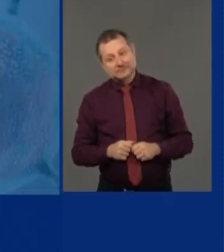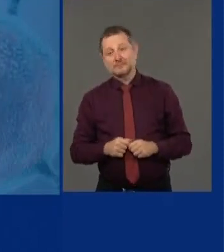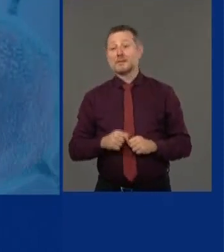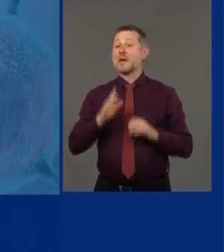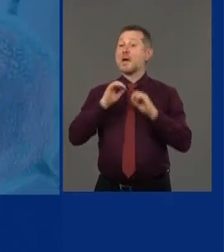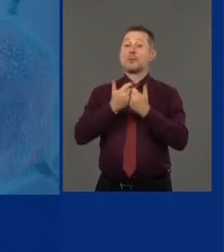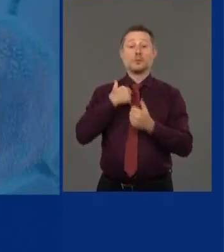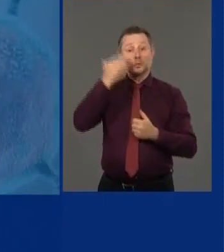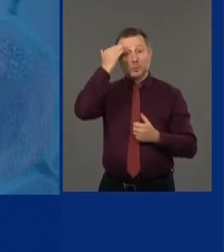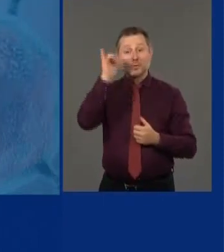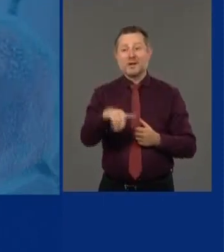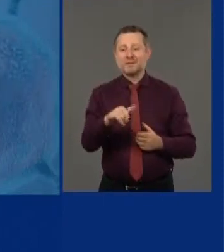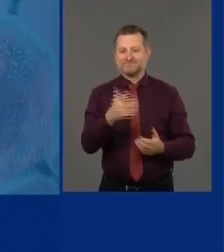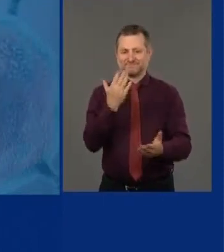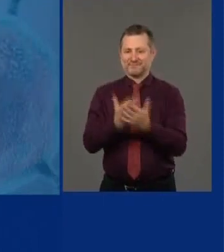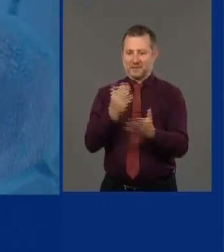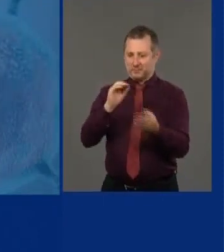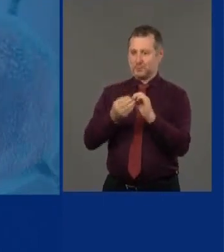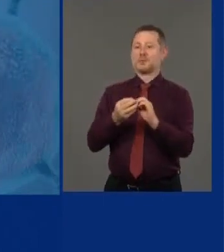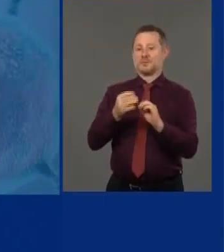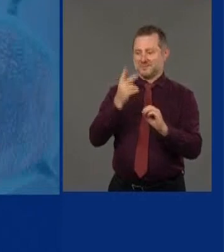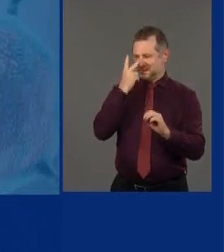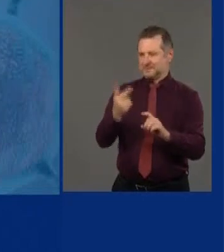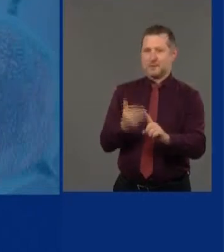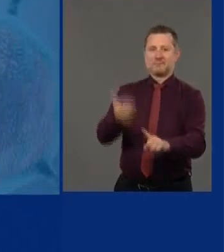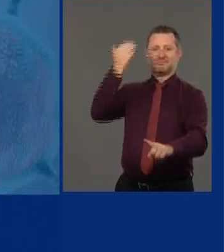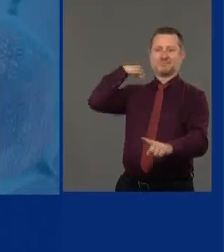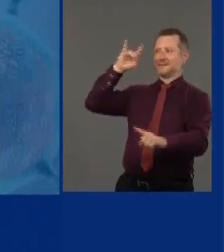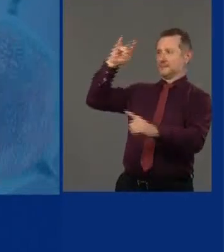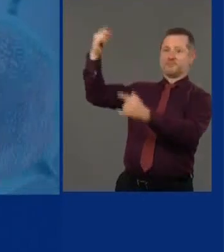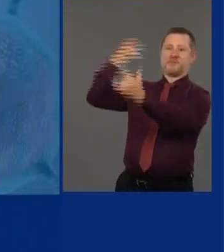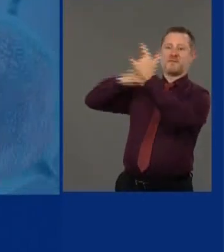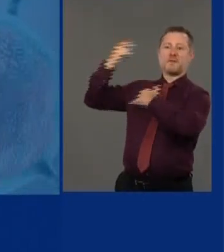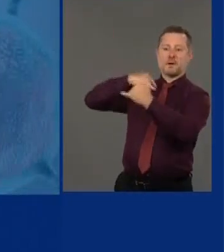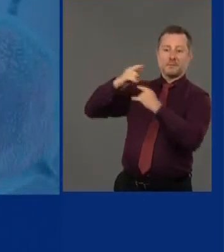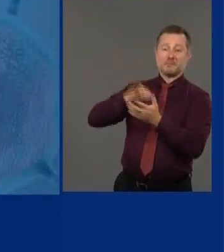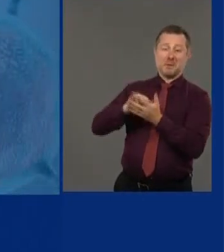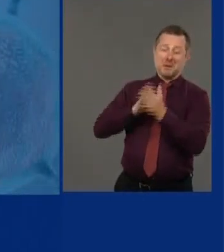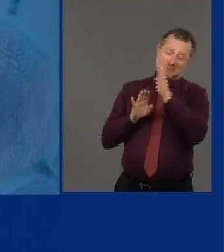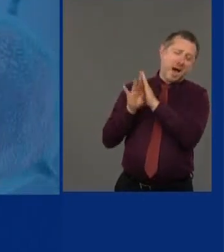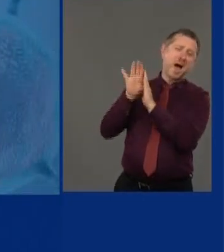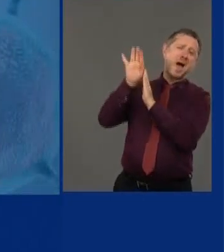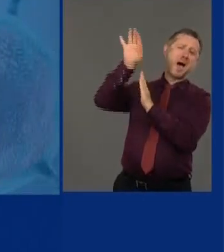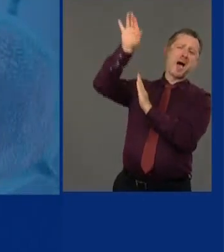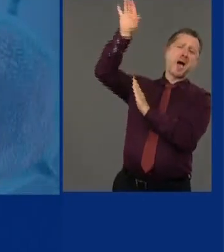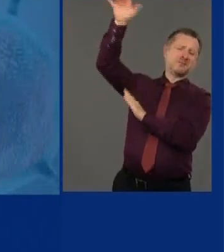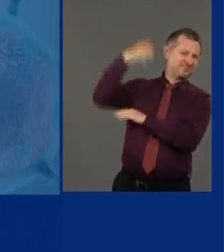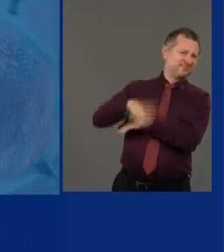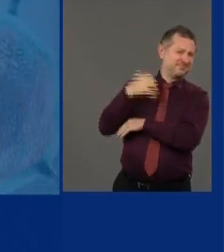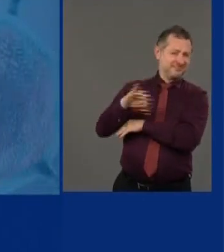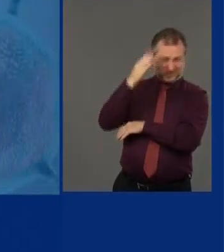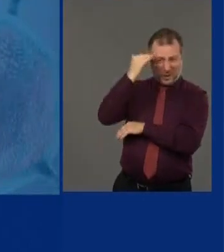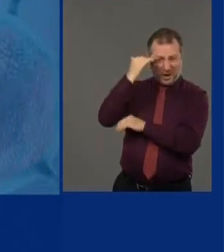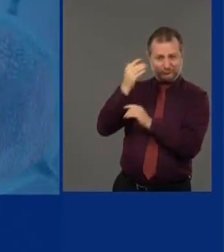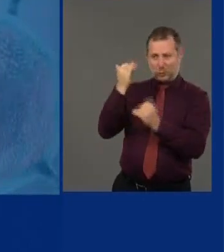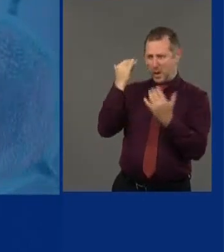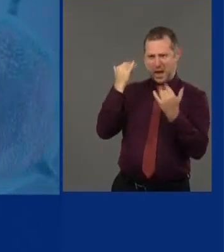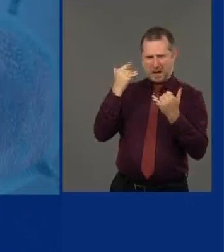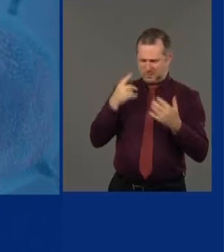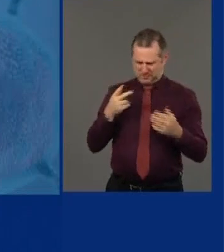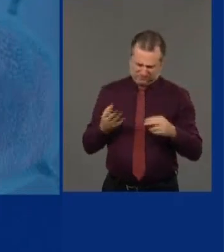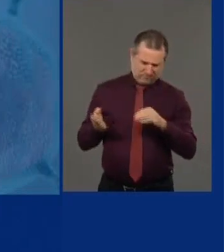way. Why did New York have that big spike when we started? Why was New York so different from